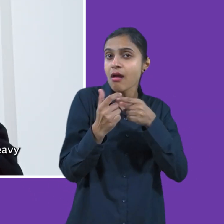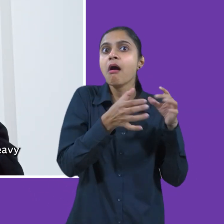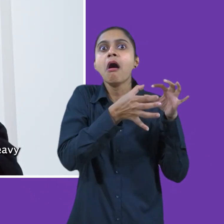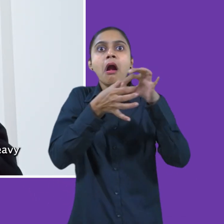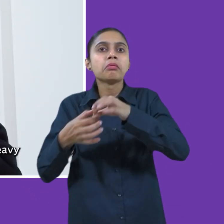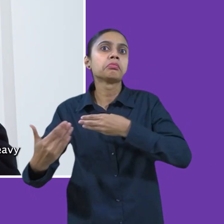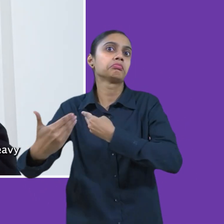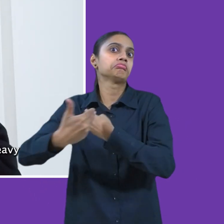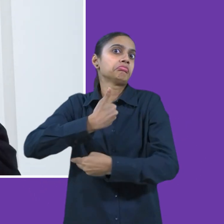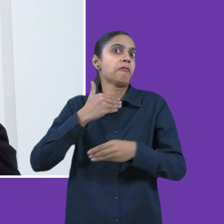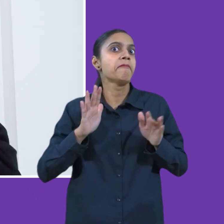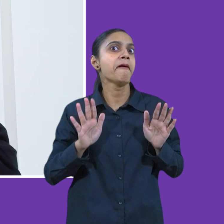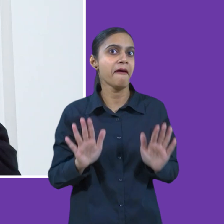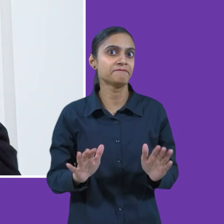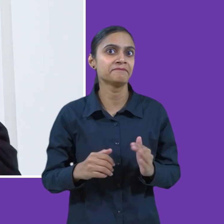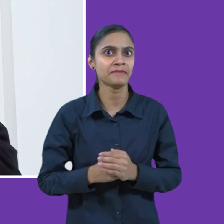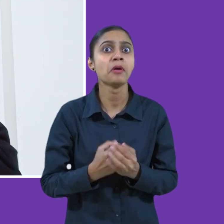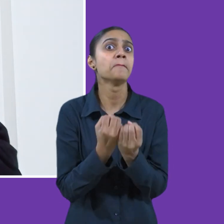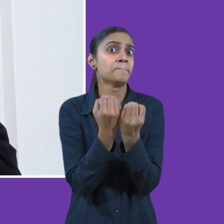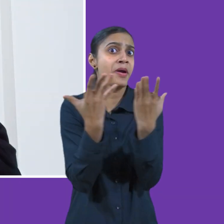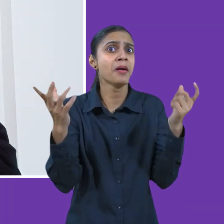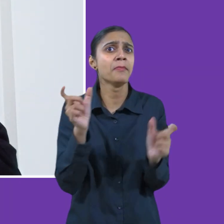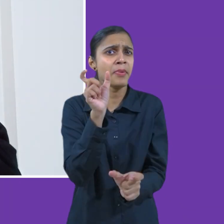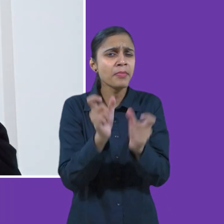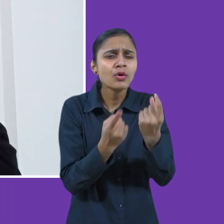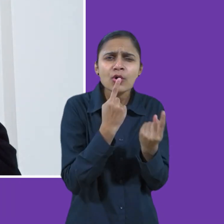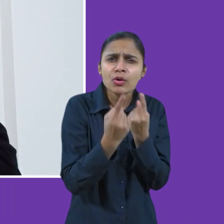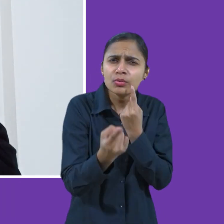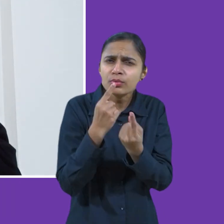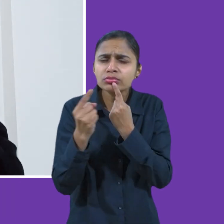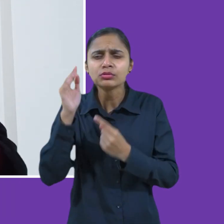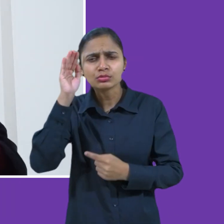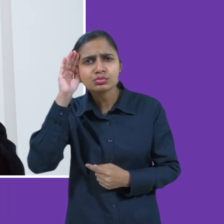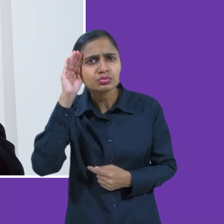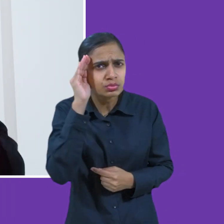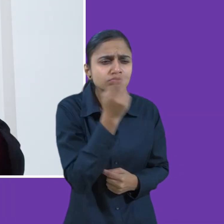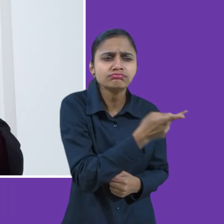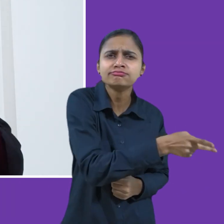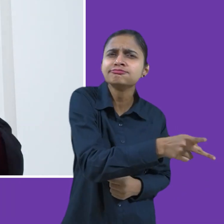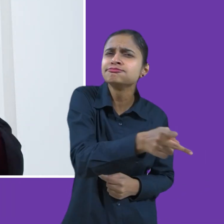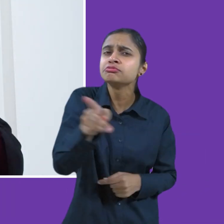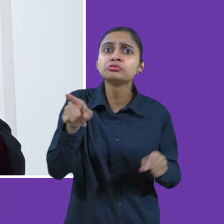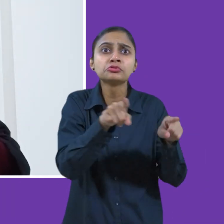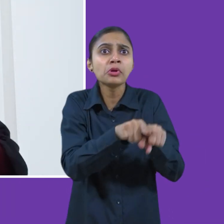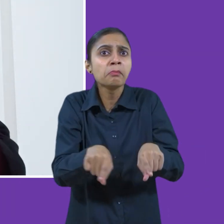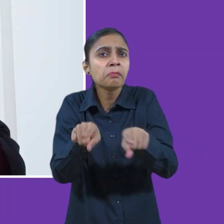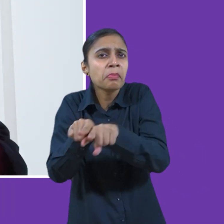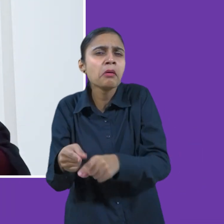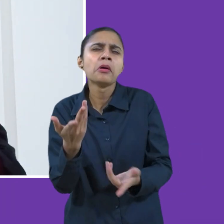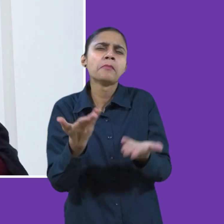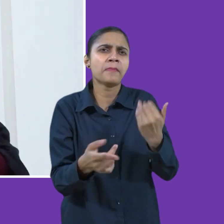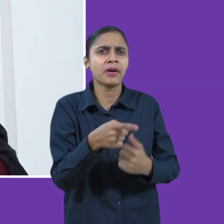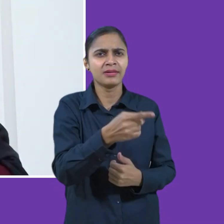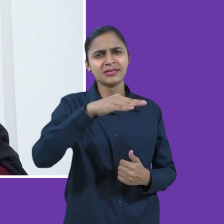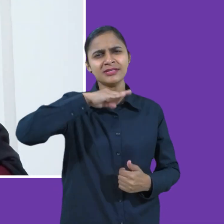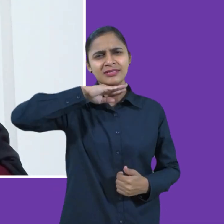a heavy dosage of antibiotic. So in one of the cases, in actually multiple cases, people told that they were not well,